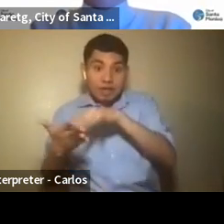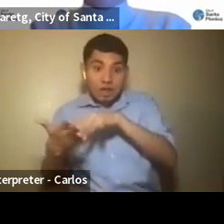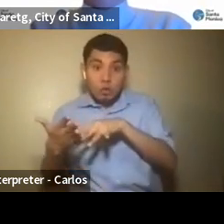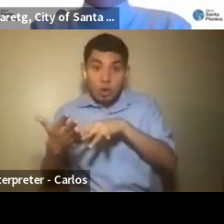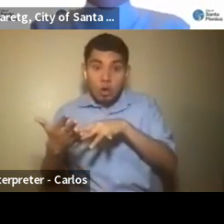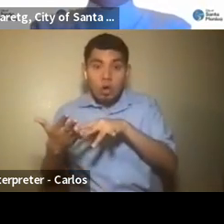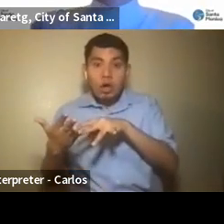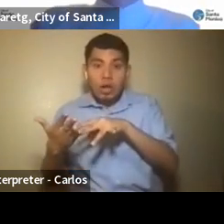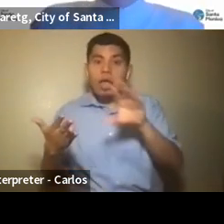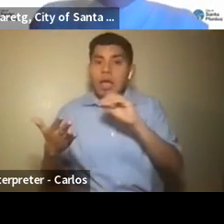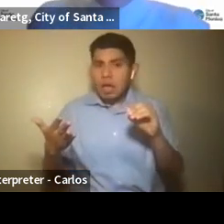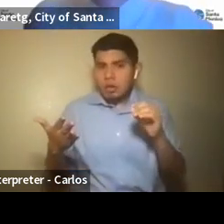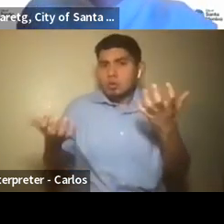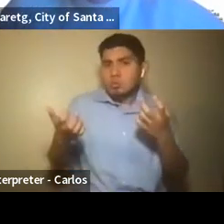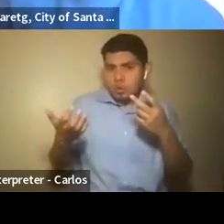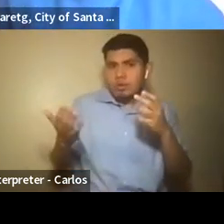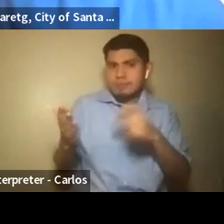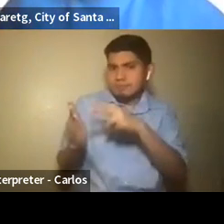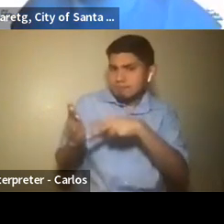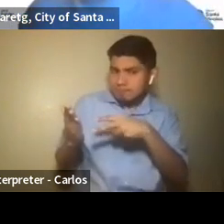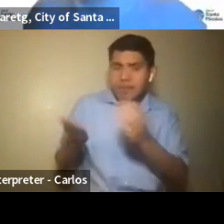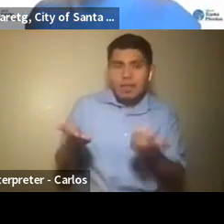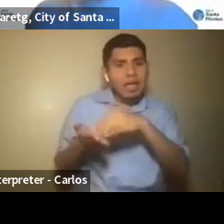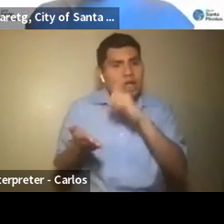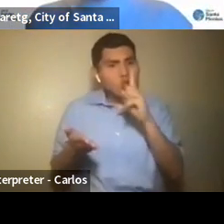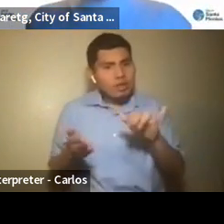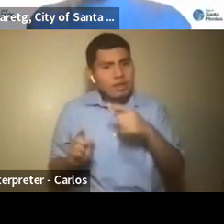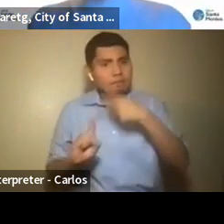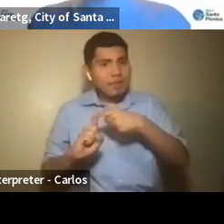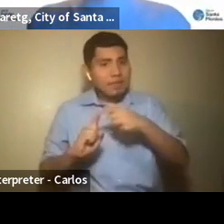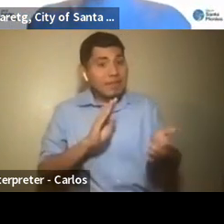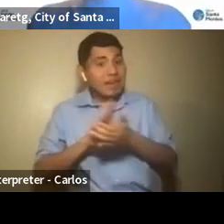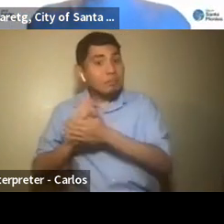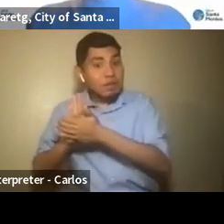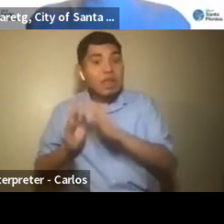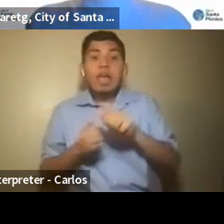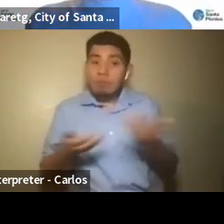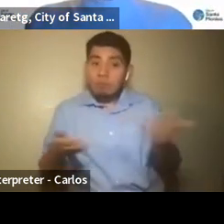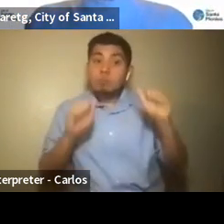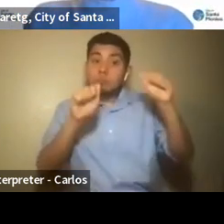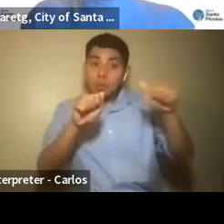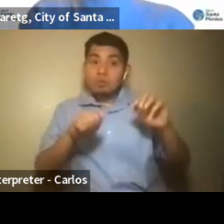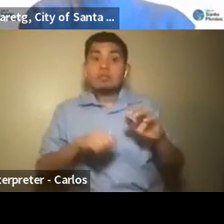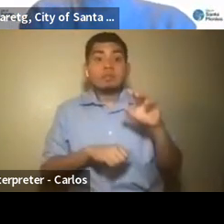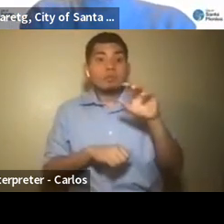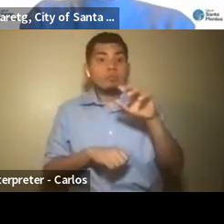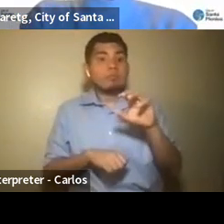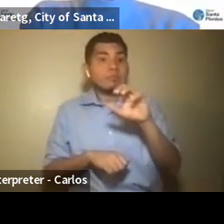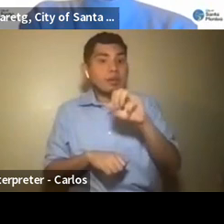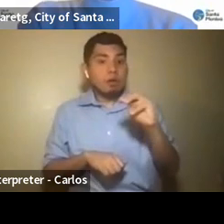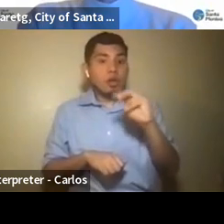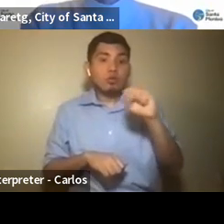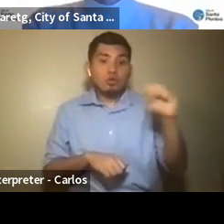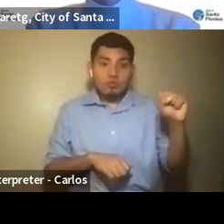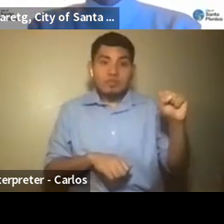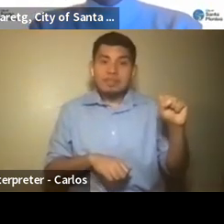who want to see what the agenda is and the attachments, they were all posted on the City of Santa Monica Social Services Commission's